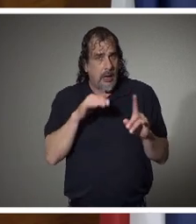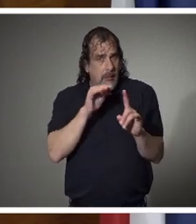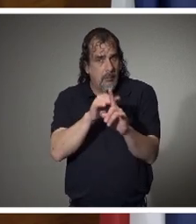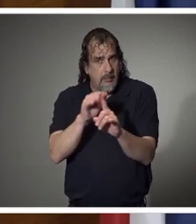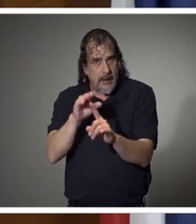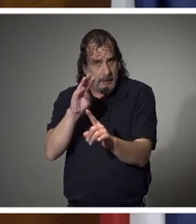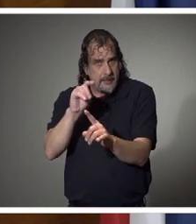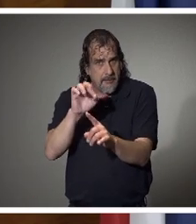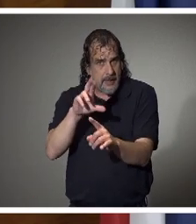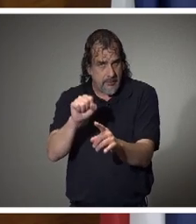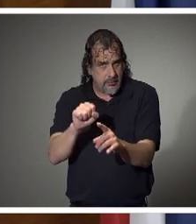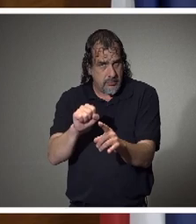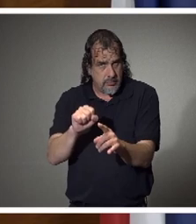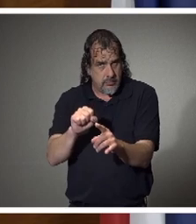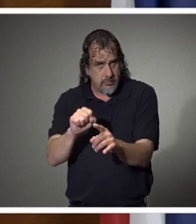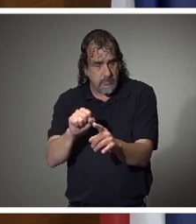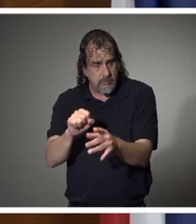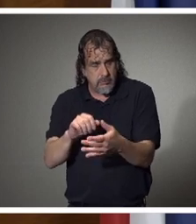call, the